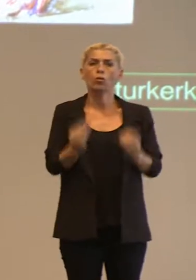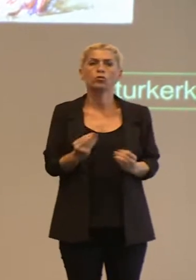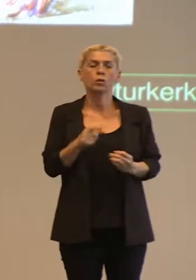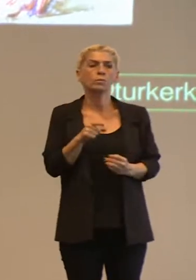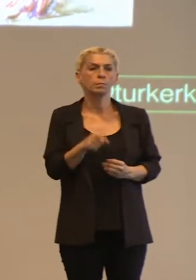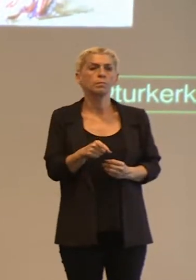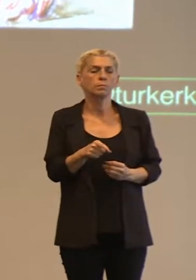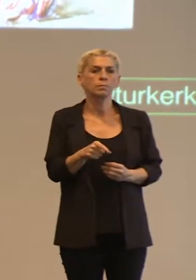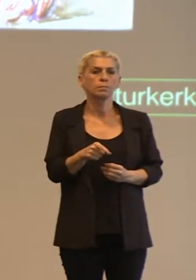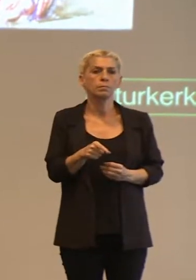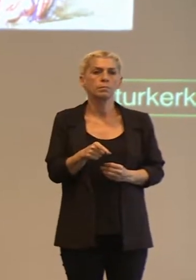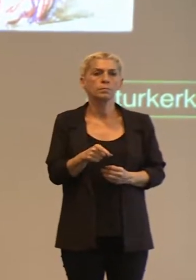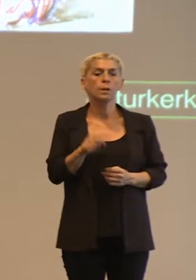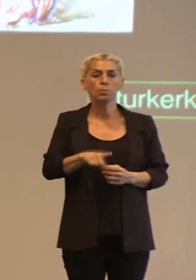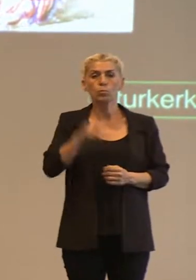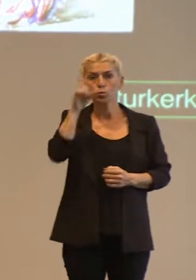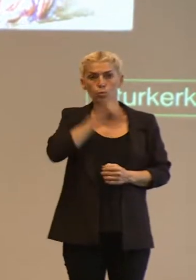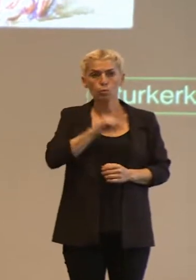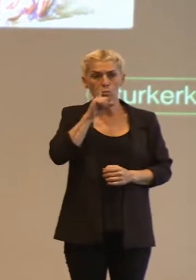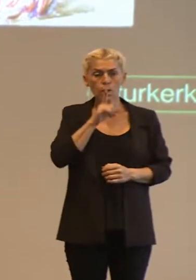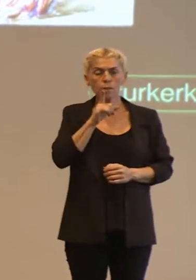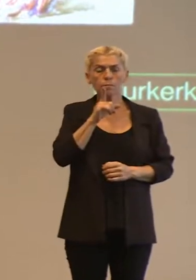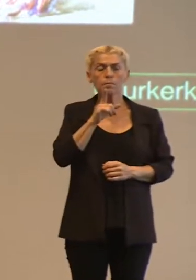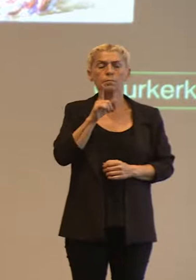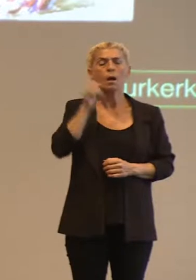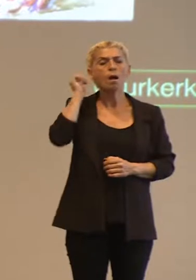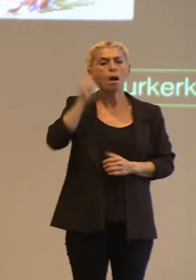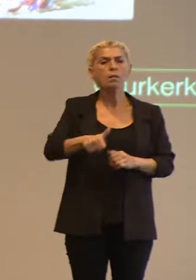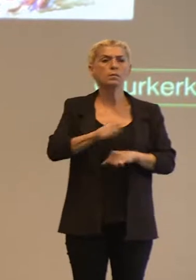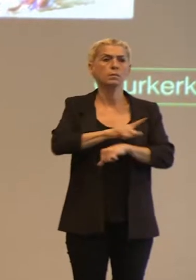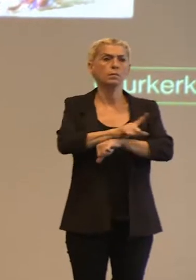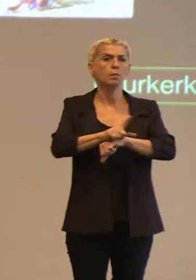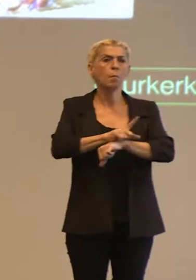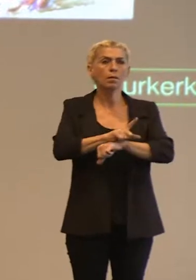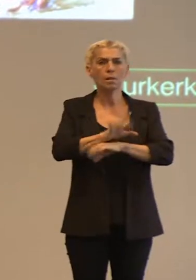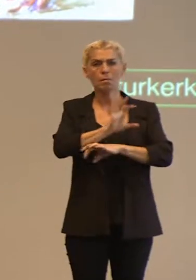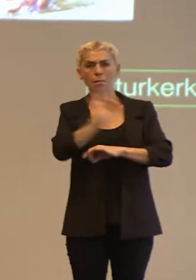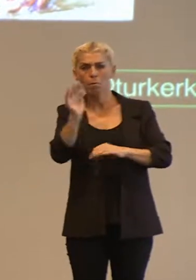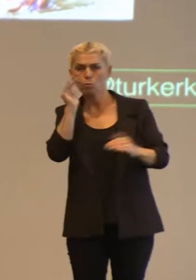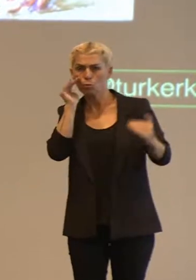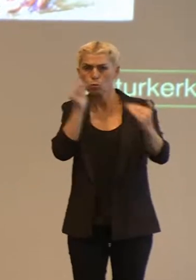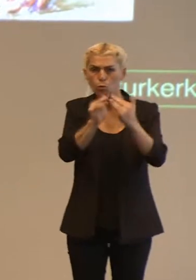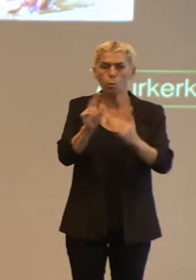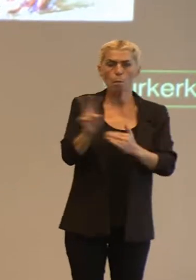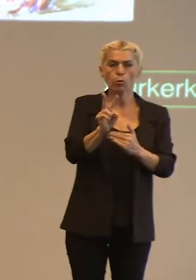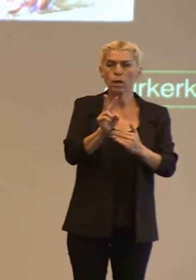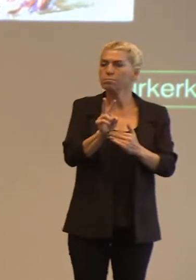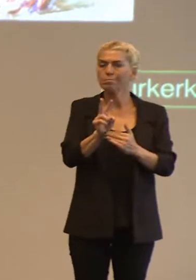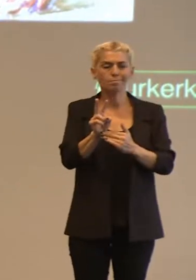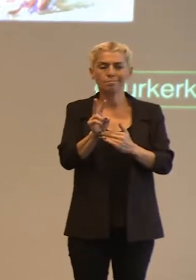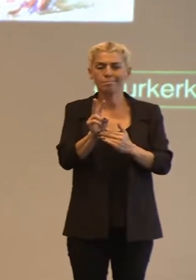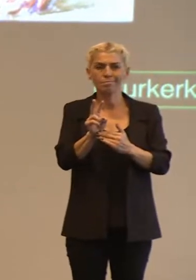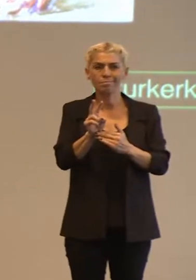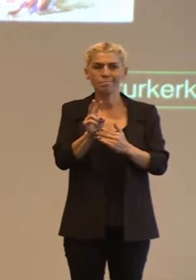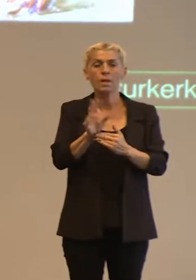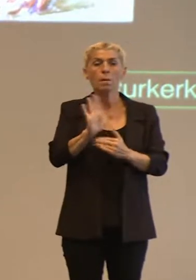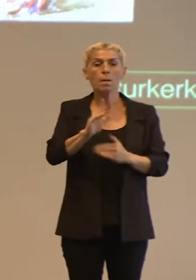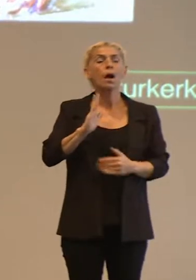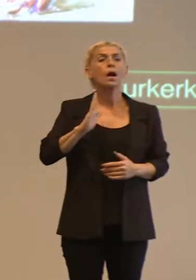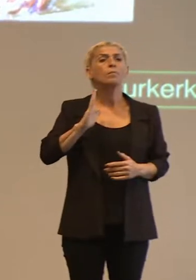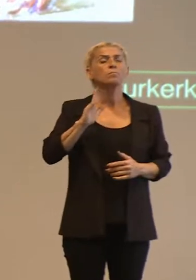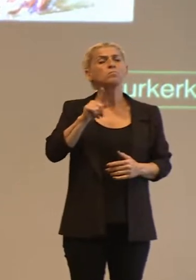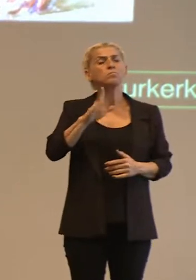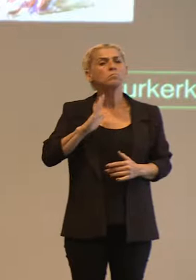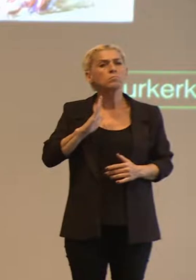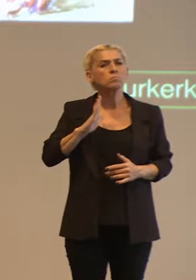and the whole effort of science is very much to do with getting closer to the reality